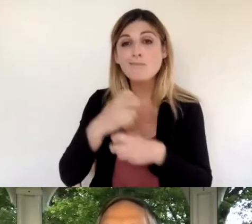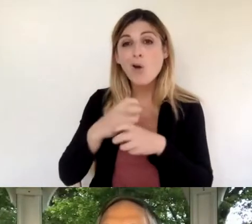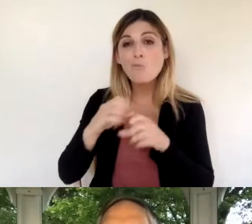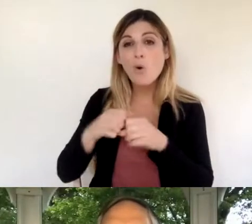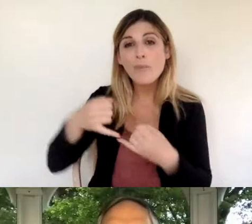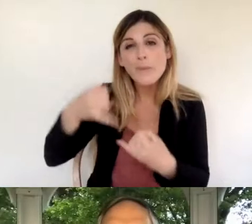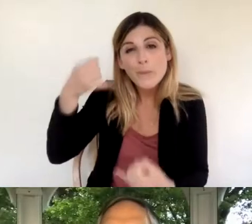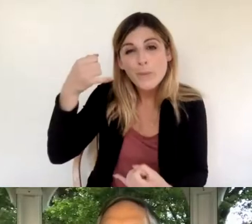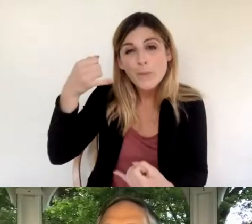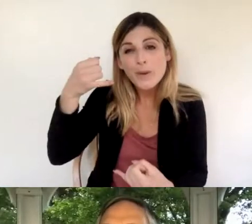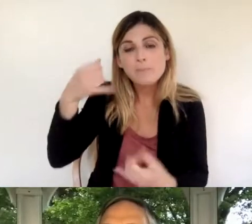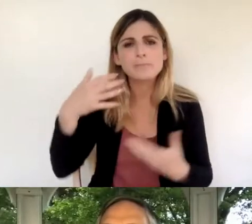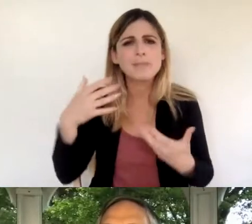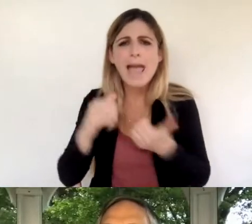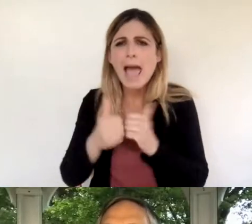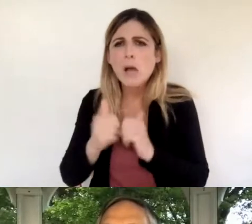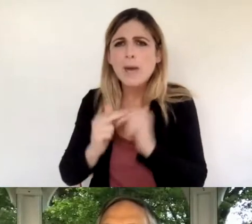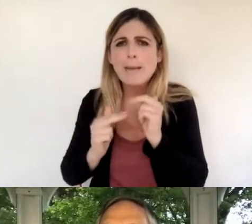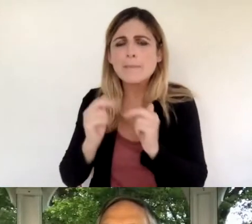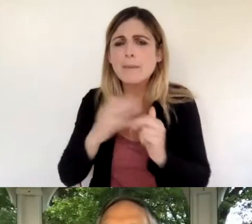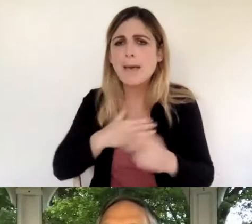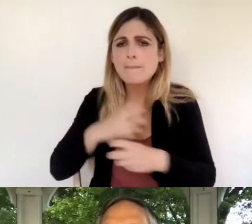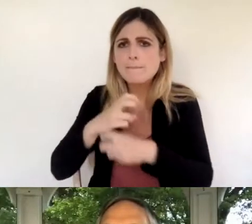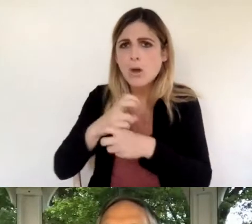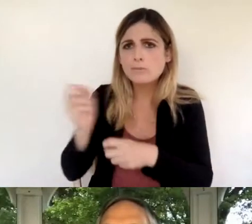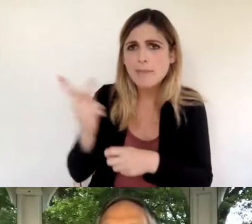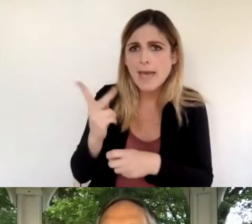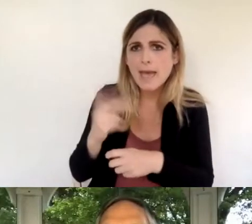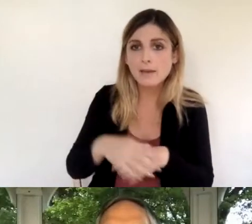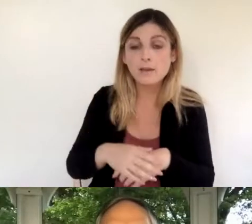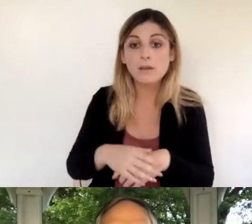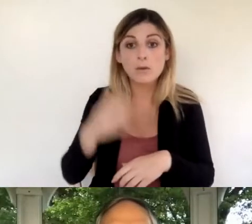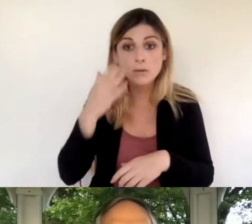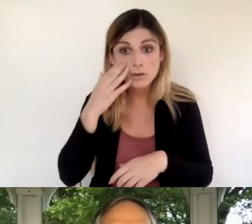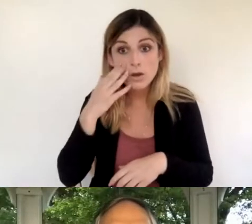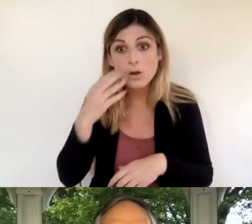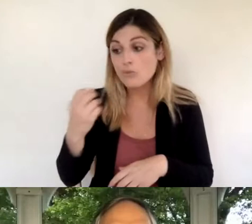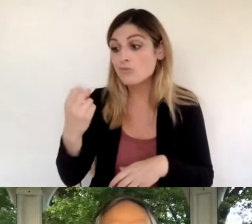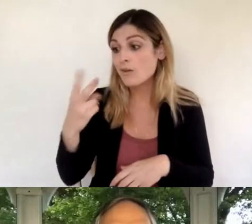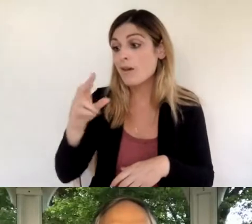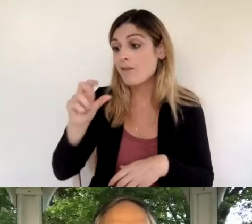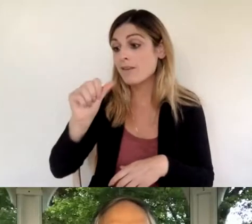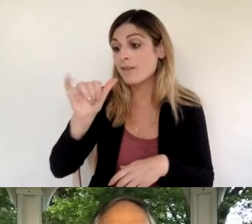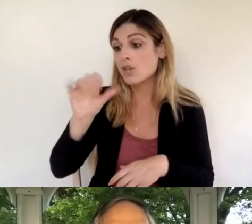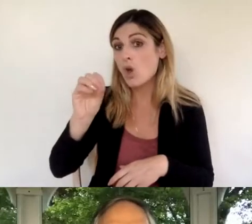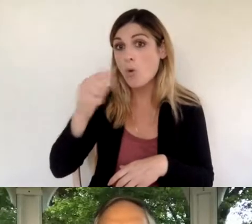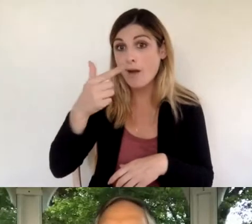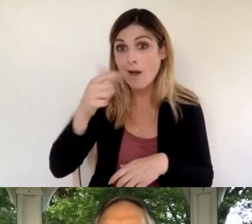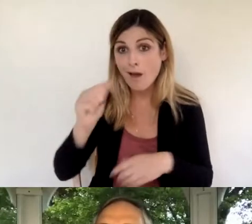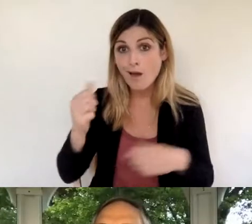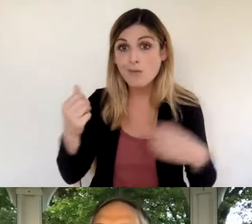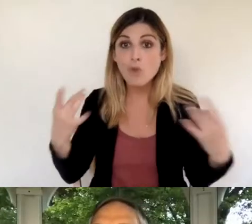osteoporosis yet, but how can I rebuild bones? We know one of those is those 12 exercises with yoga. but anything else in diet that's been shown